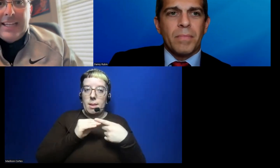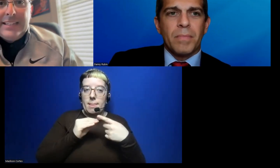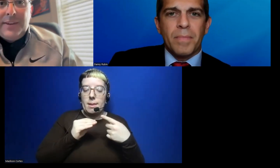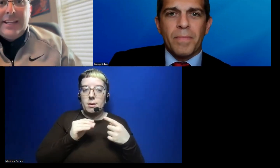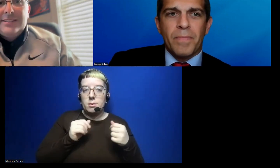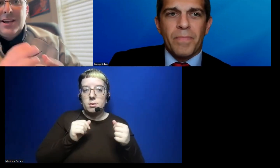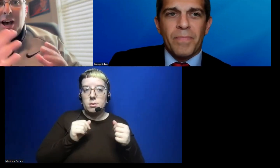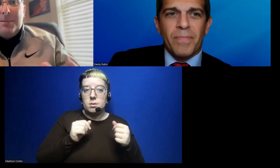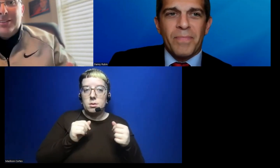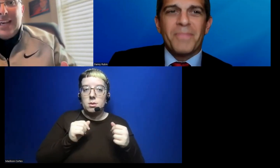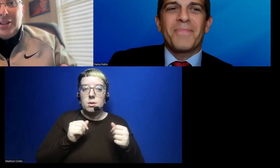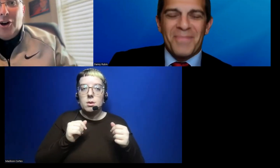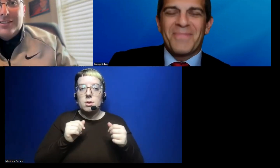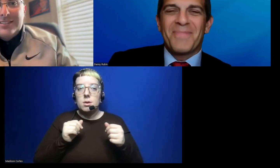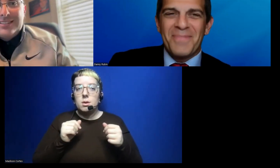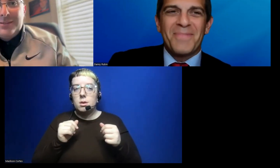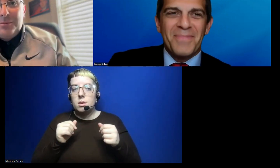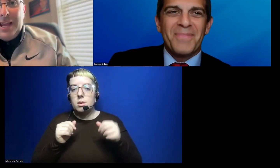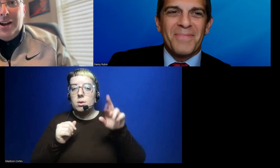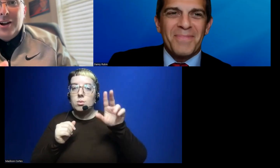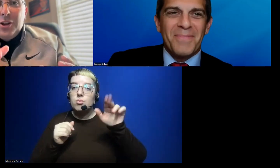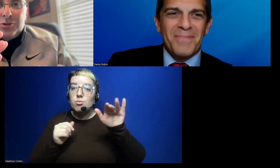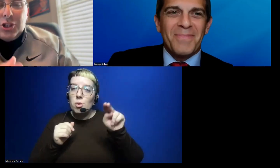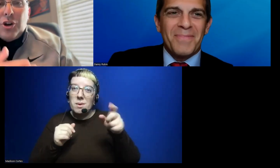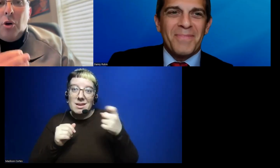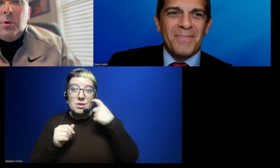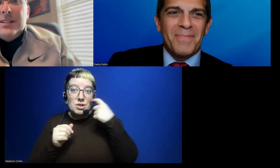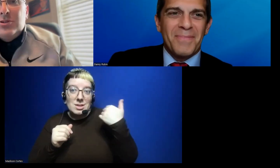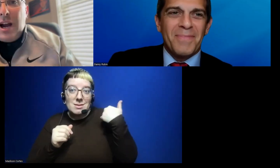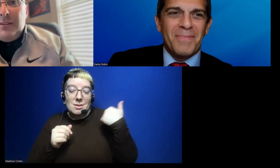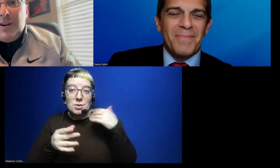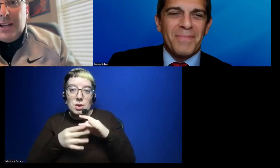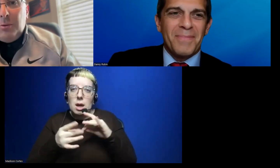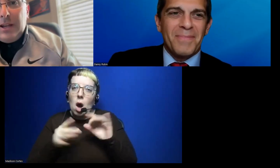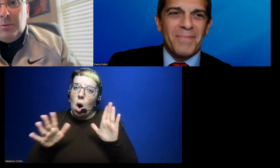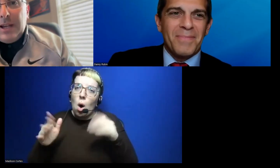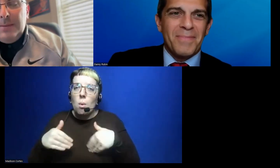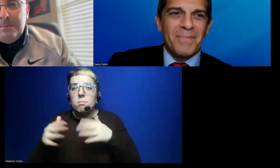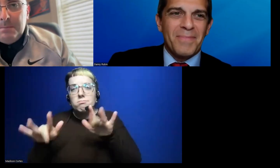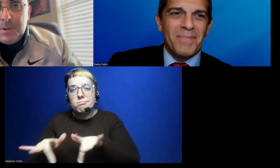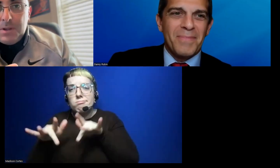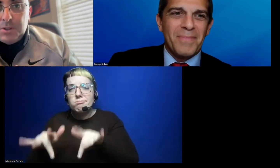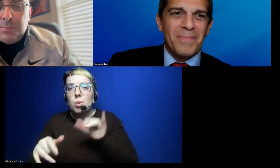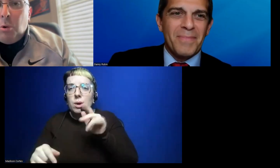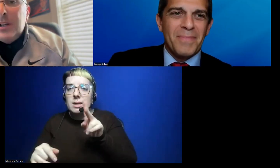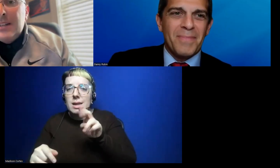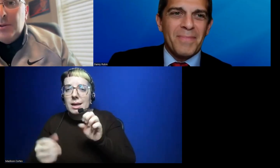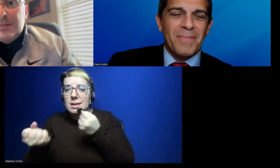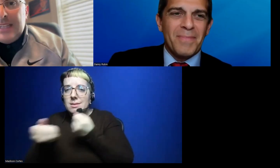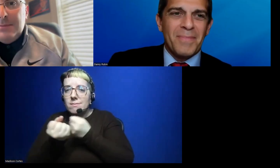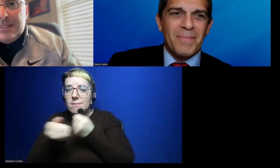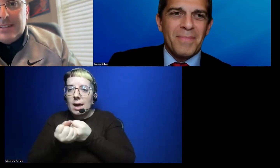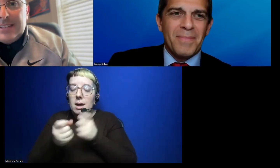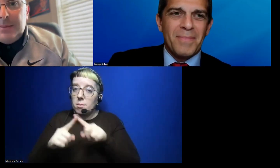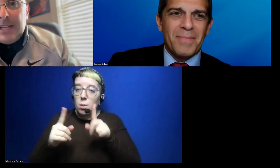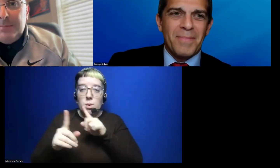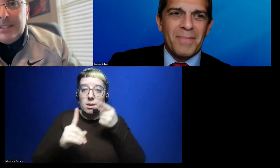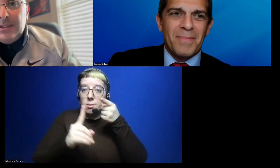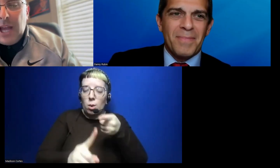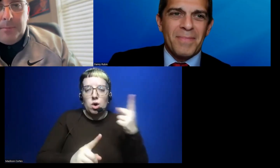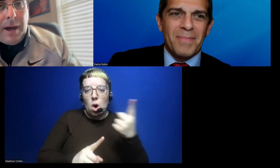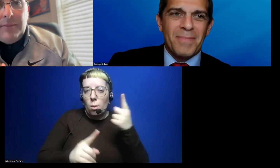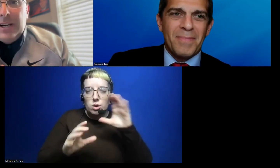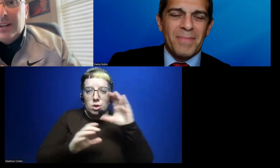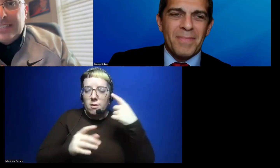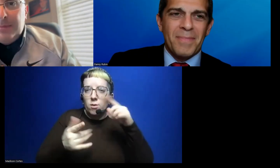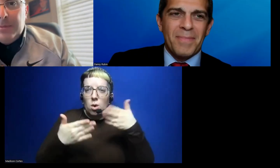poor Yankees fans about that loss and see from there. So you're always trying to find a way to win. Supporting those teams is the same type